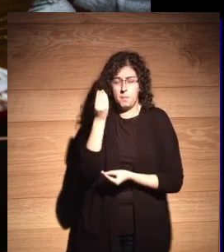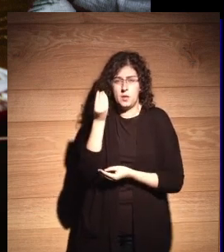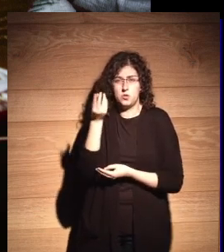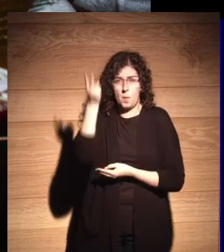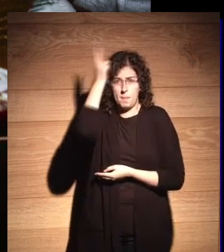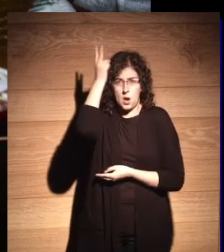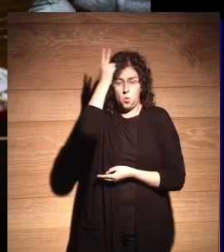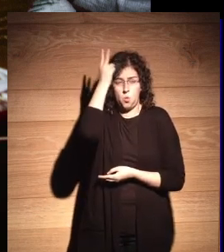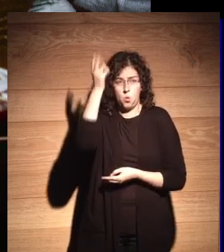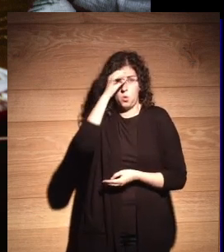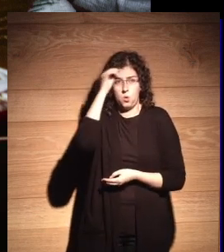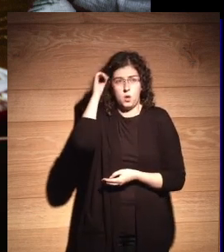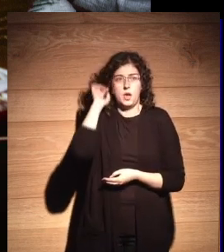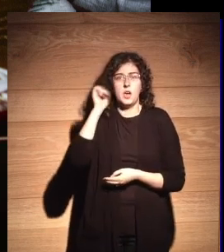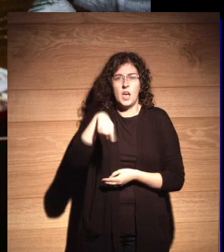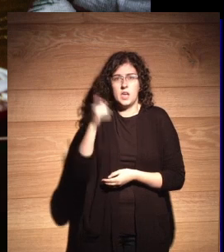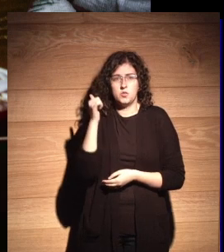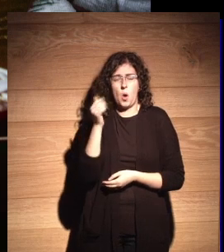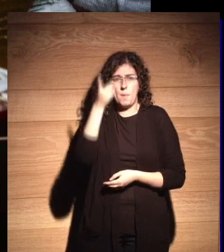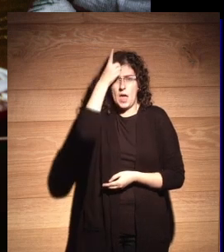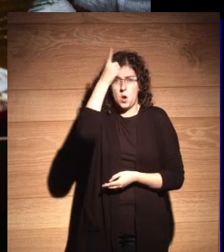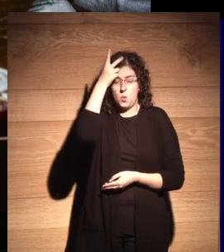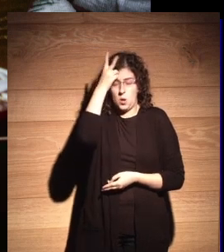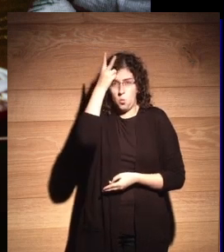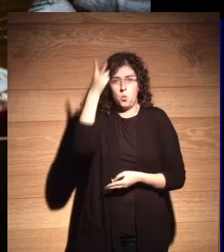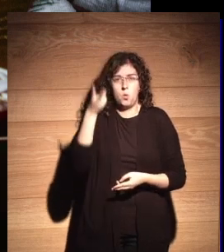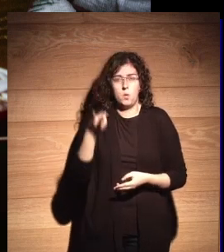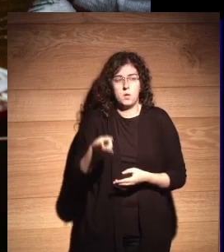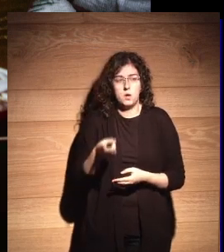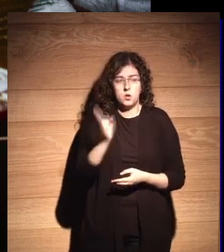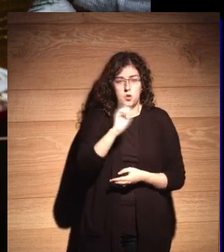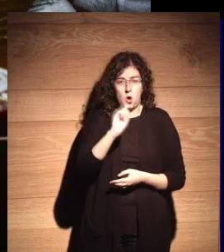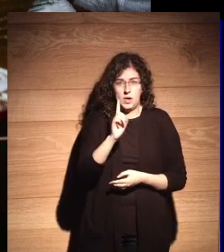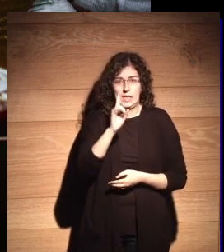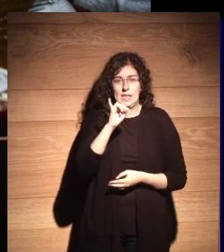Tibet. Okay. Tibet. I think my favorite place in the world,